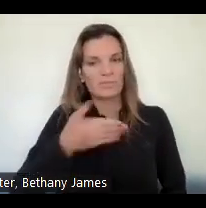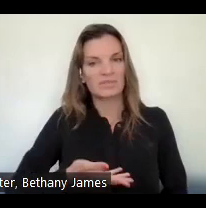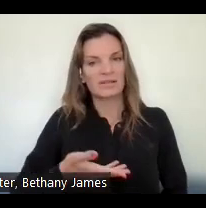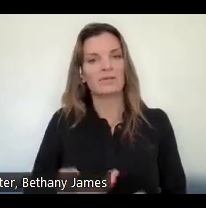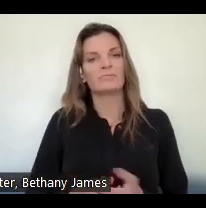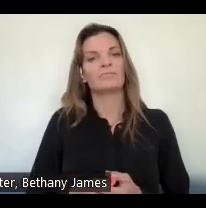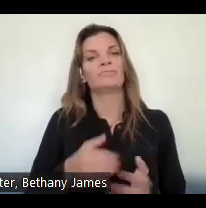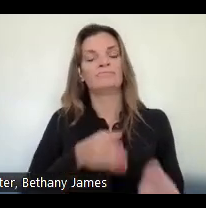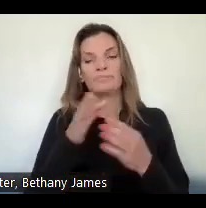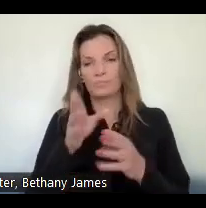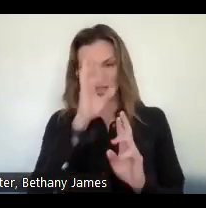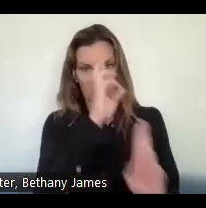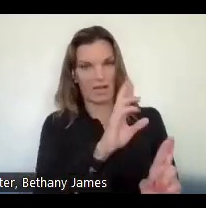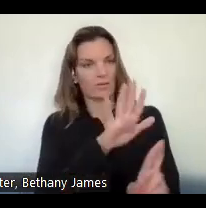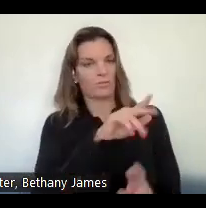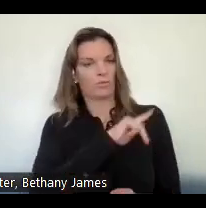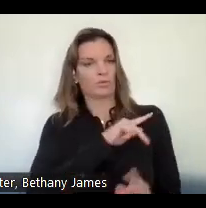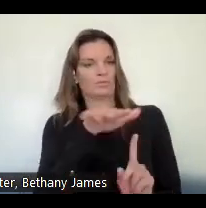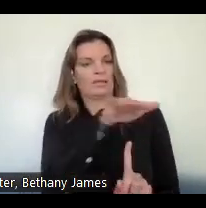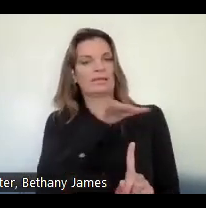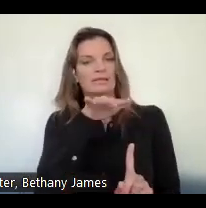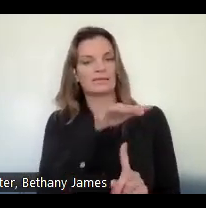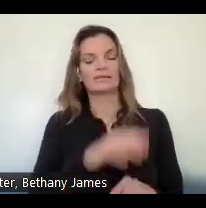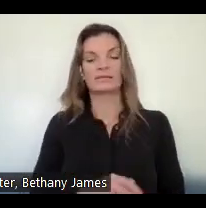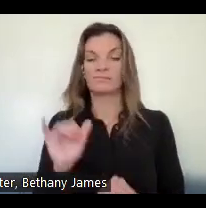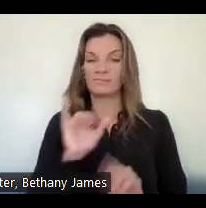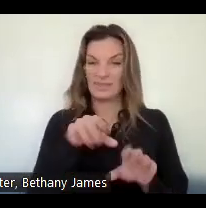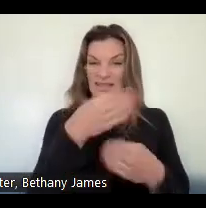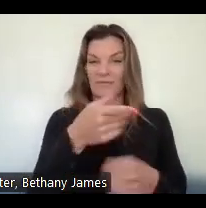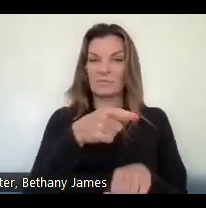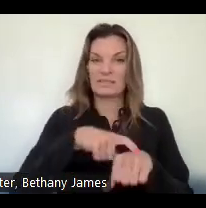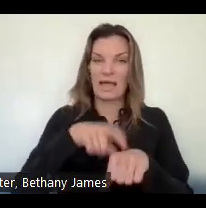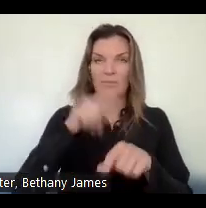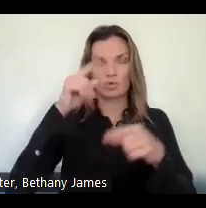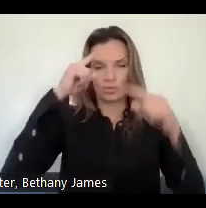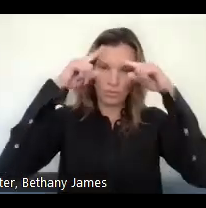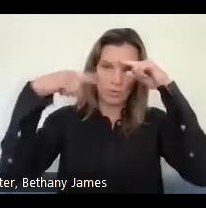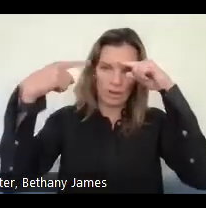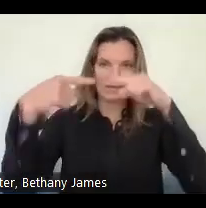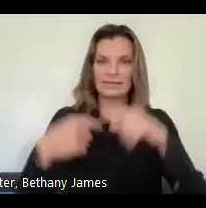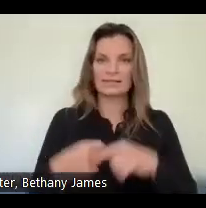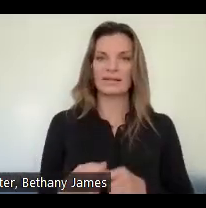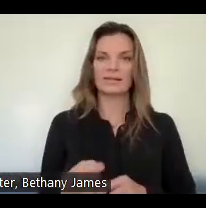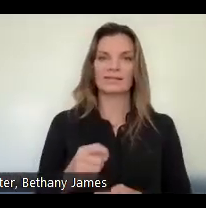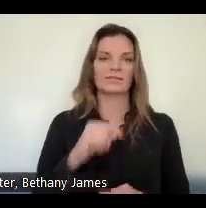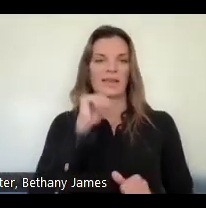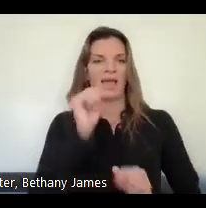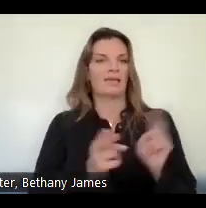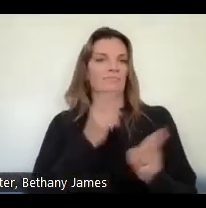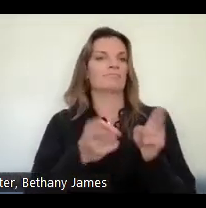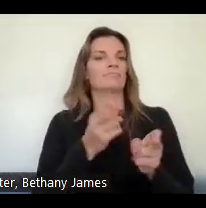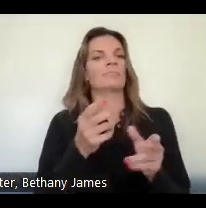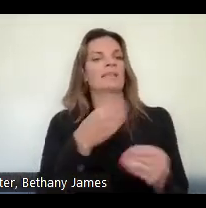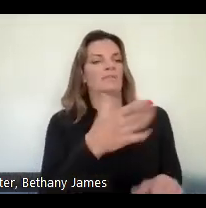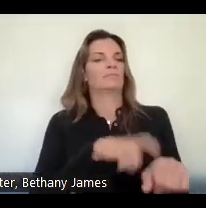space. Giving them time to actually process what it is that you're requesting of